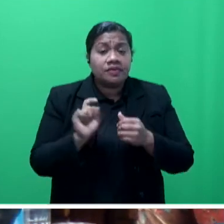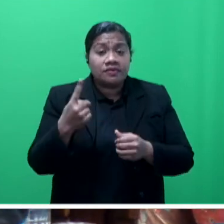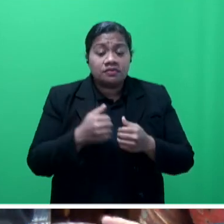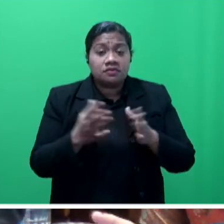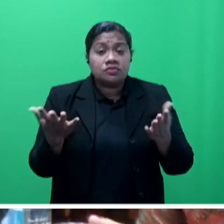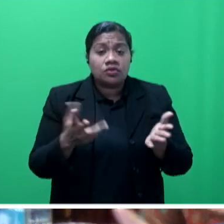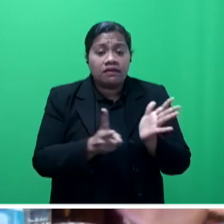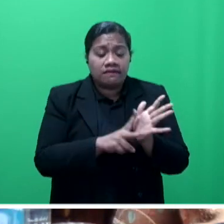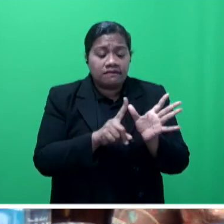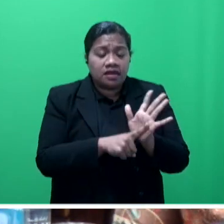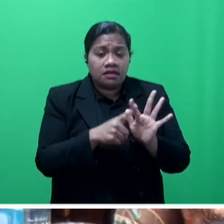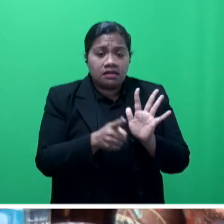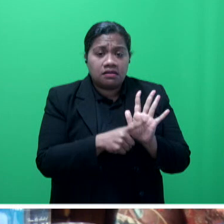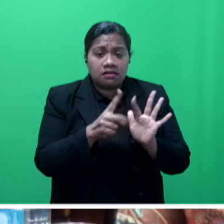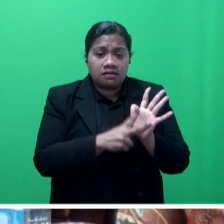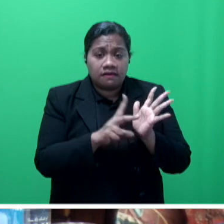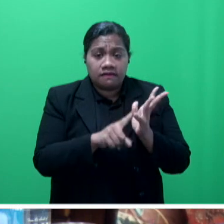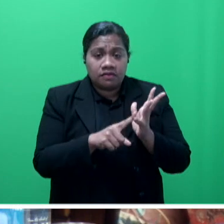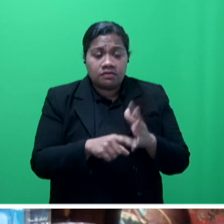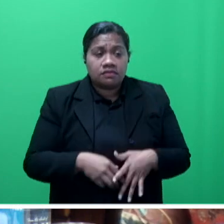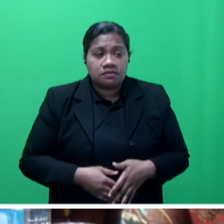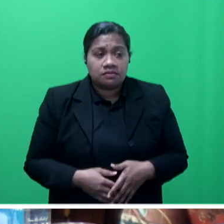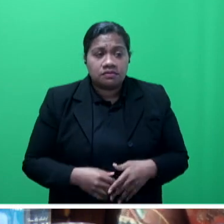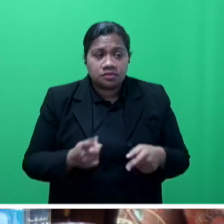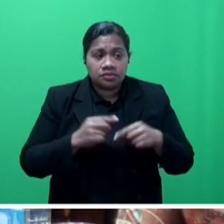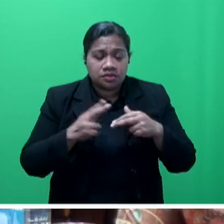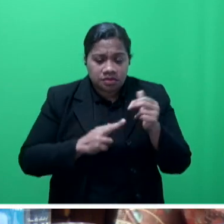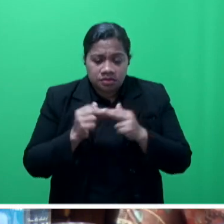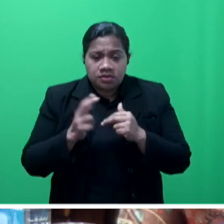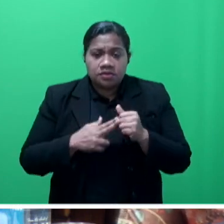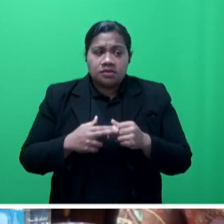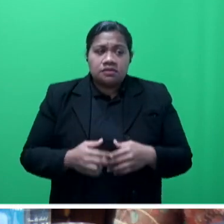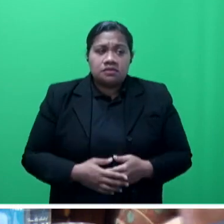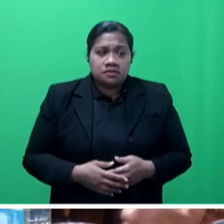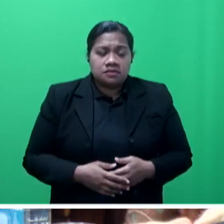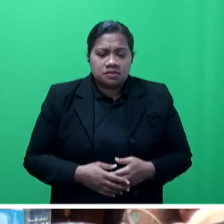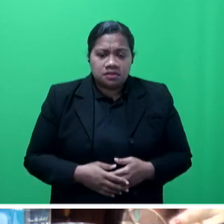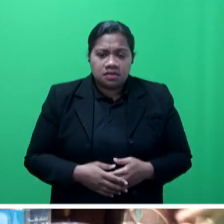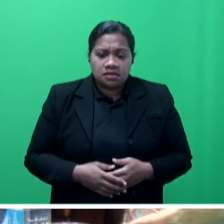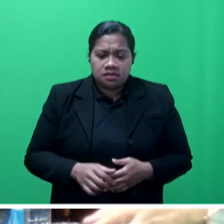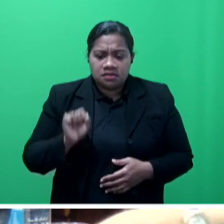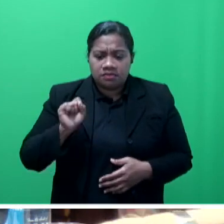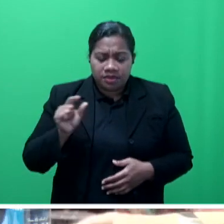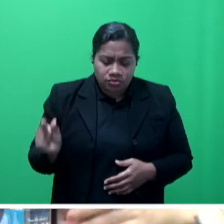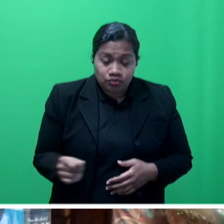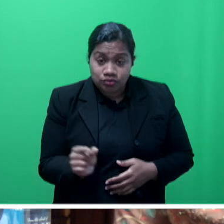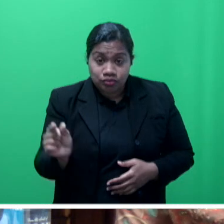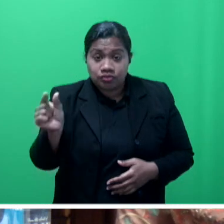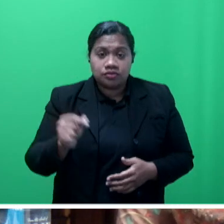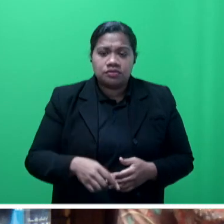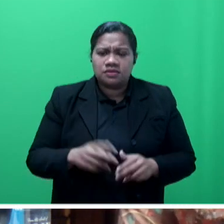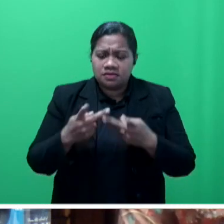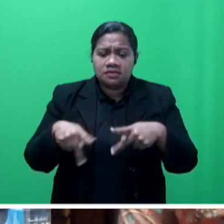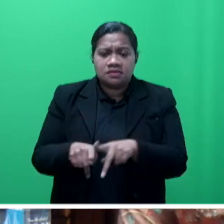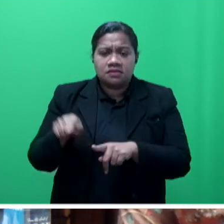where we're actually building what we call a suburban bus transit route, and a station there will be the electric